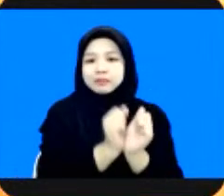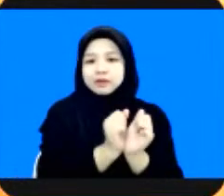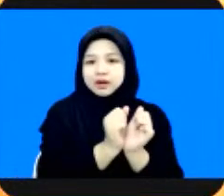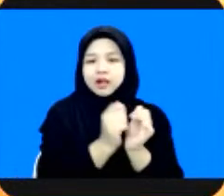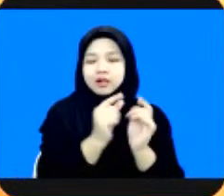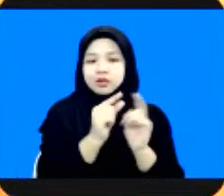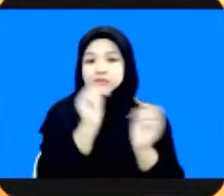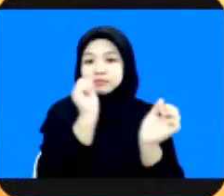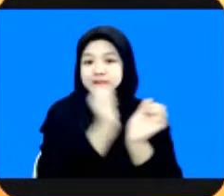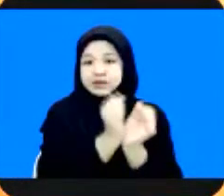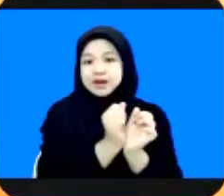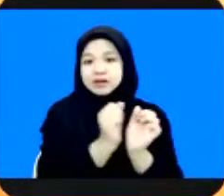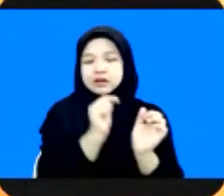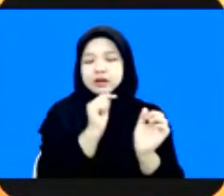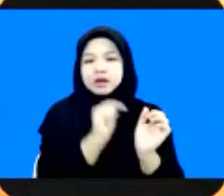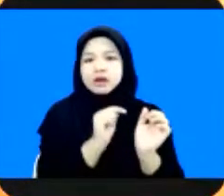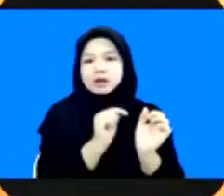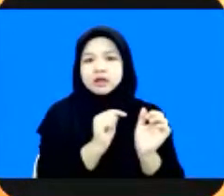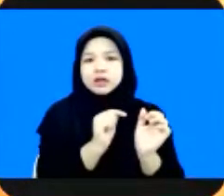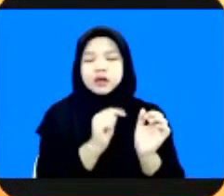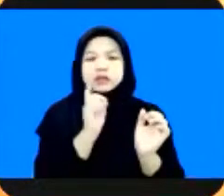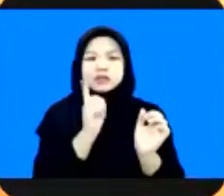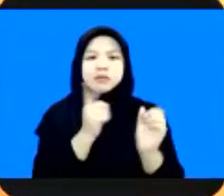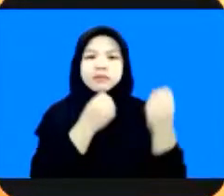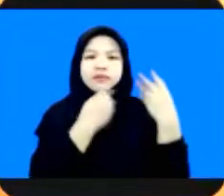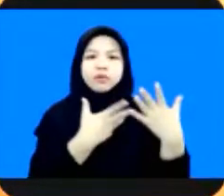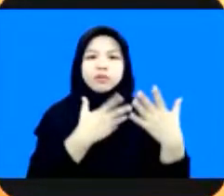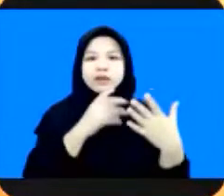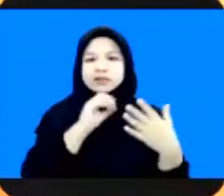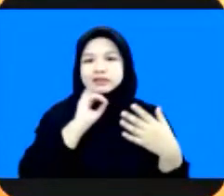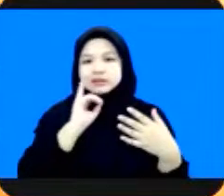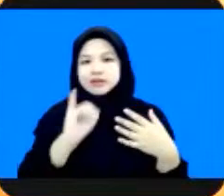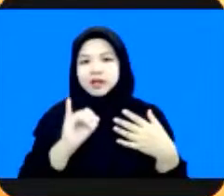is not a good way